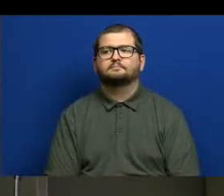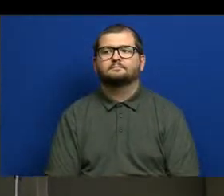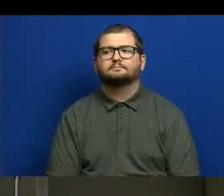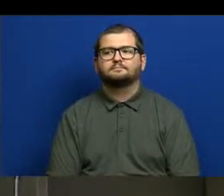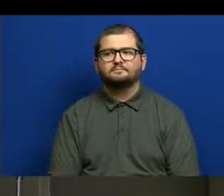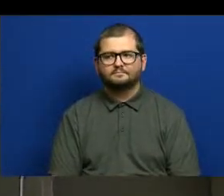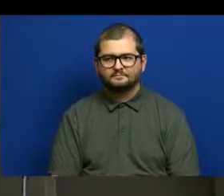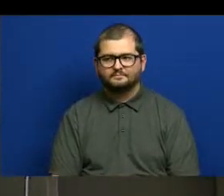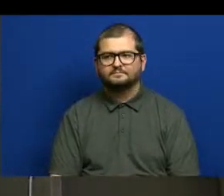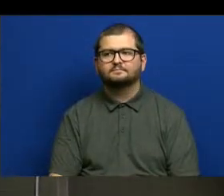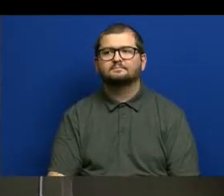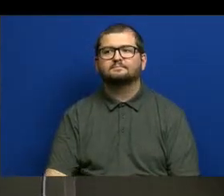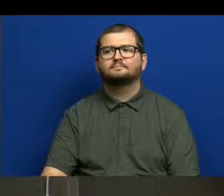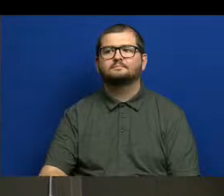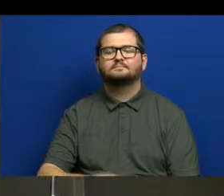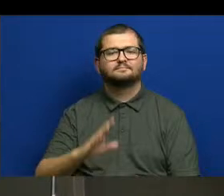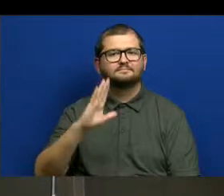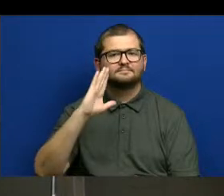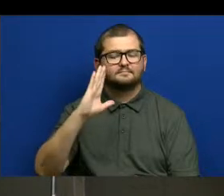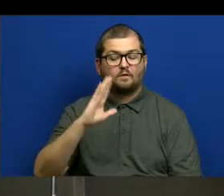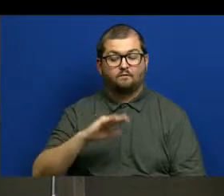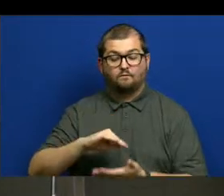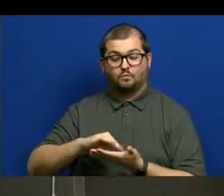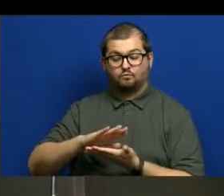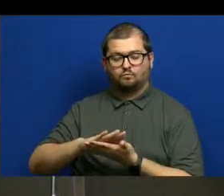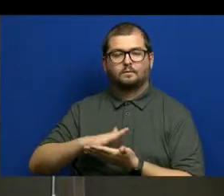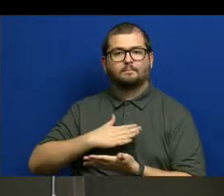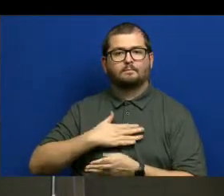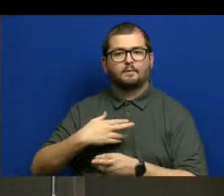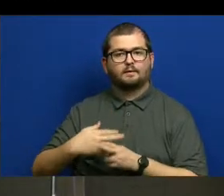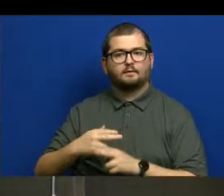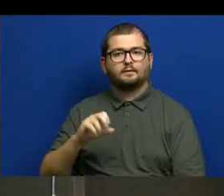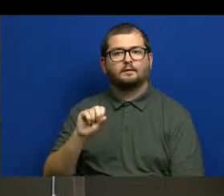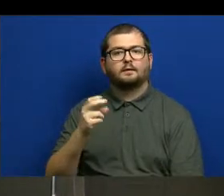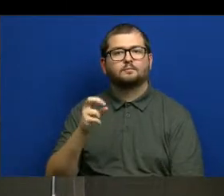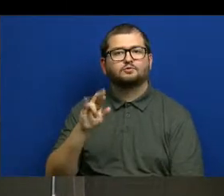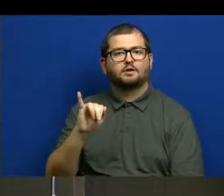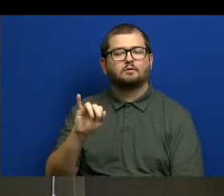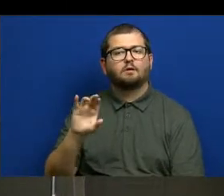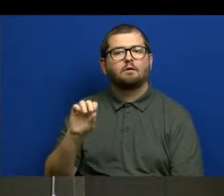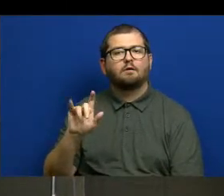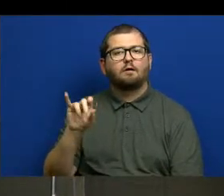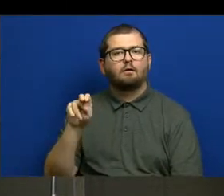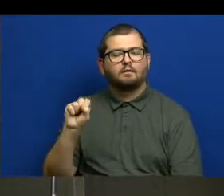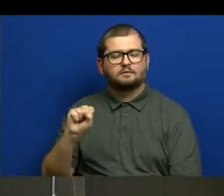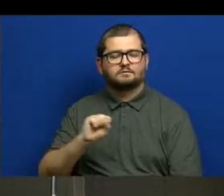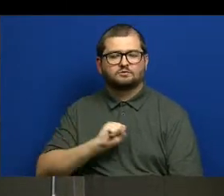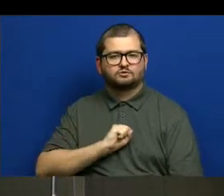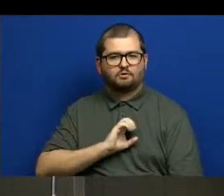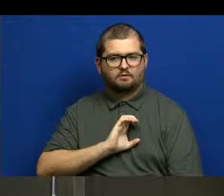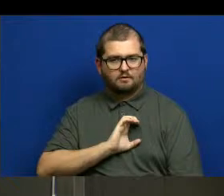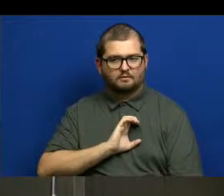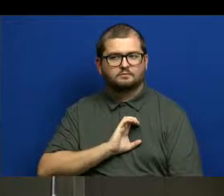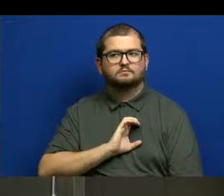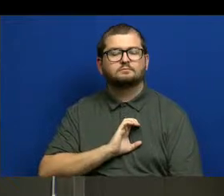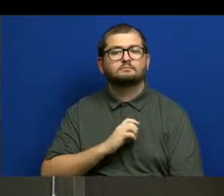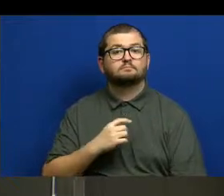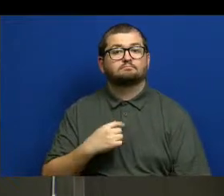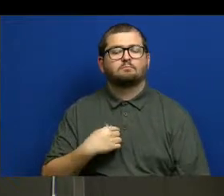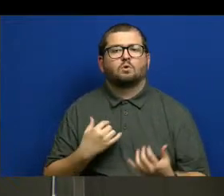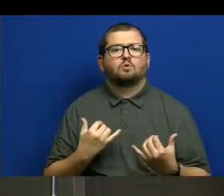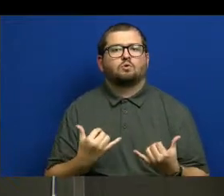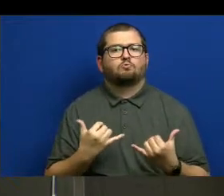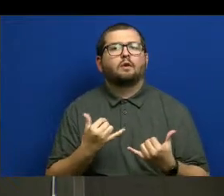All right. Hello, for the record, my name is Sherry Collins. I'm the current